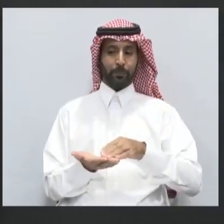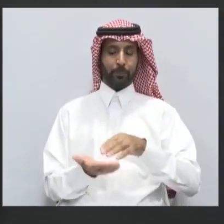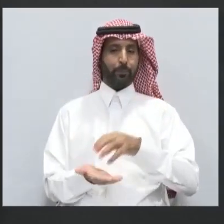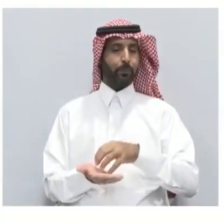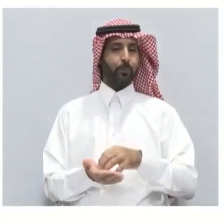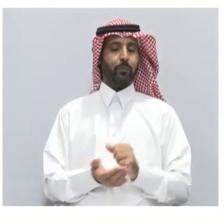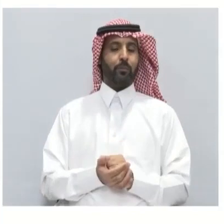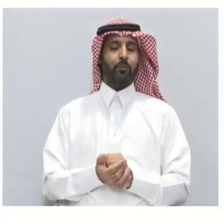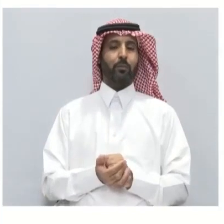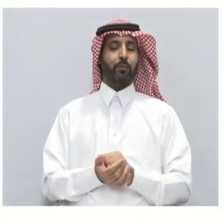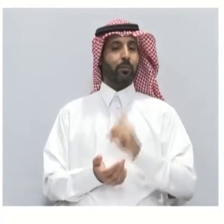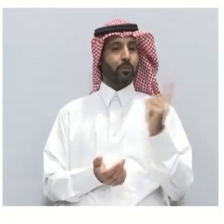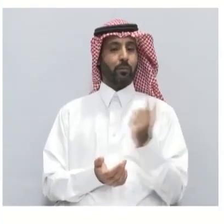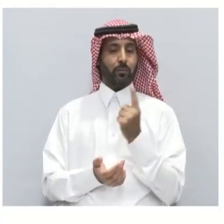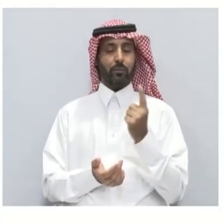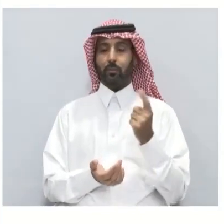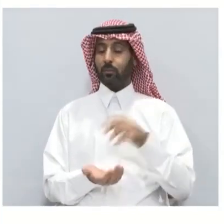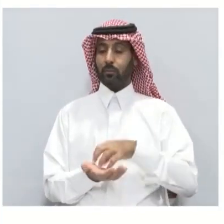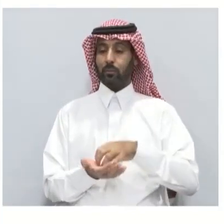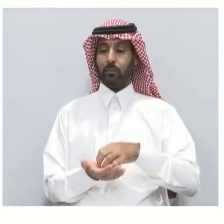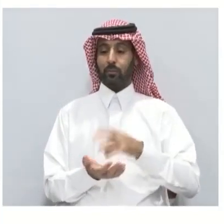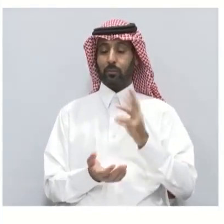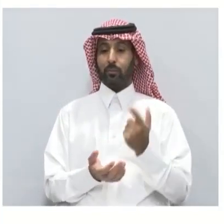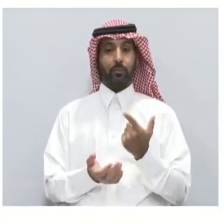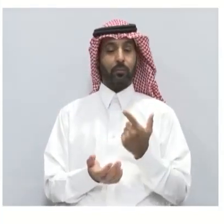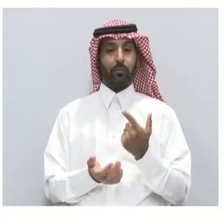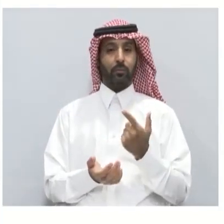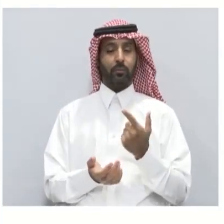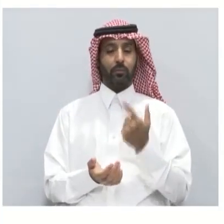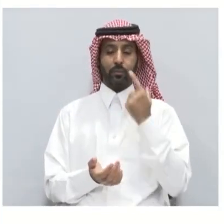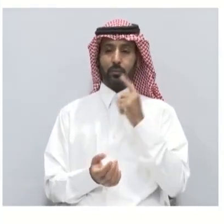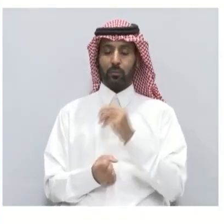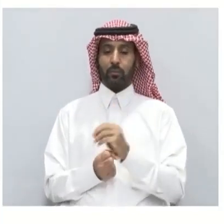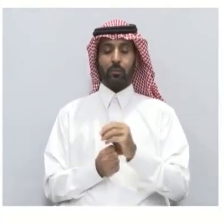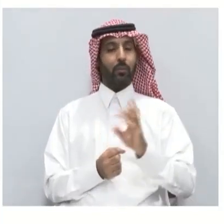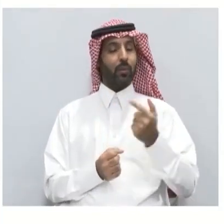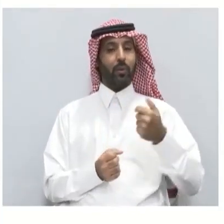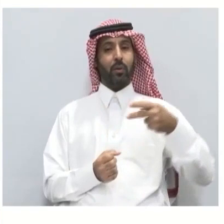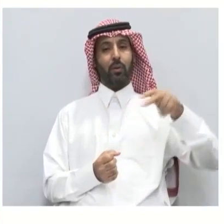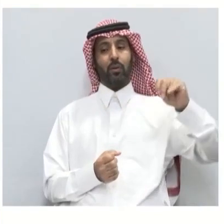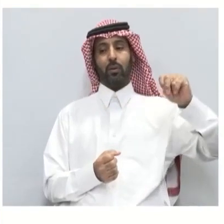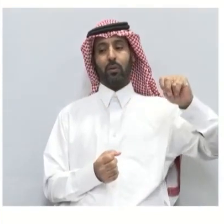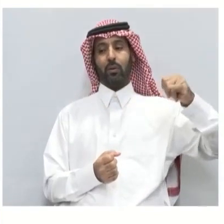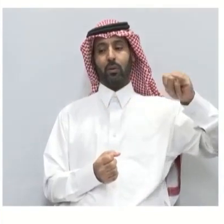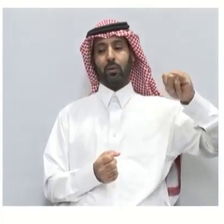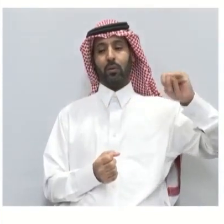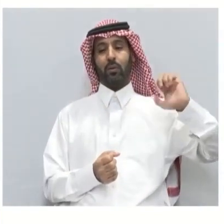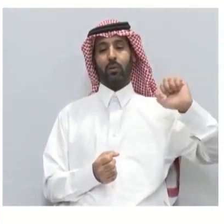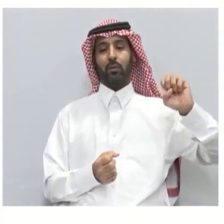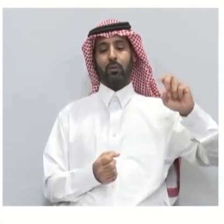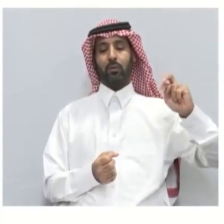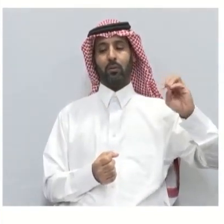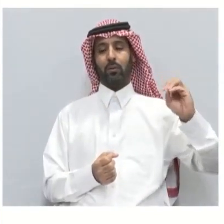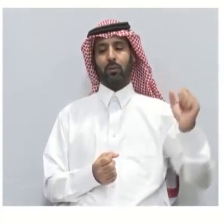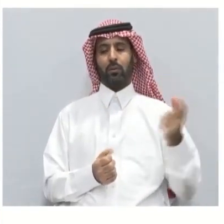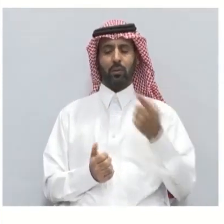some questions. Where does the story take place? How did Newton escape? What was Newton's crime? How